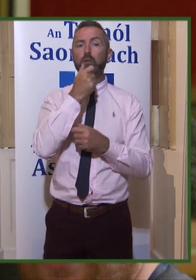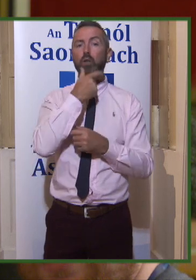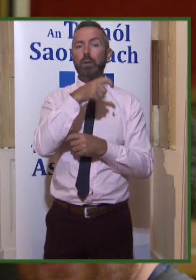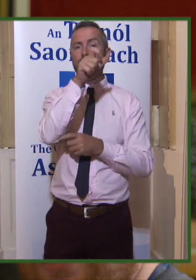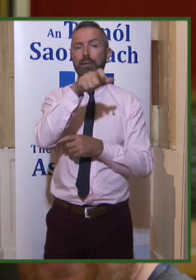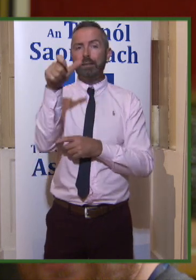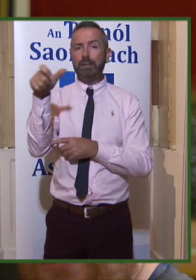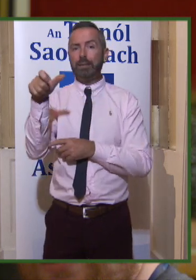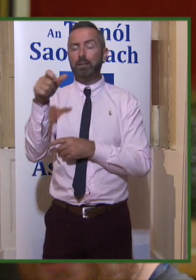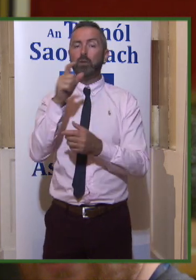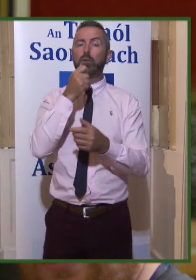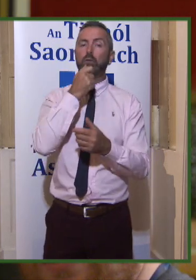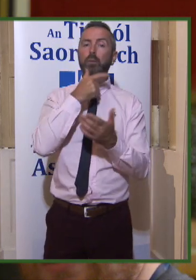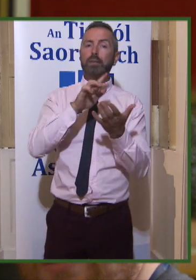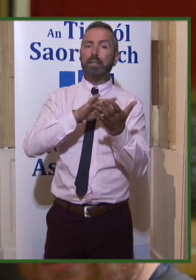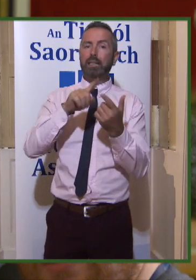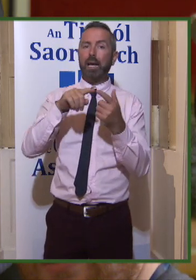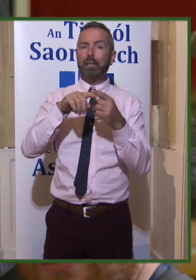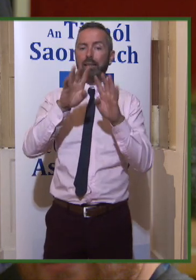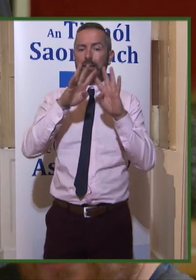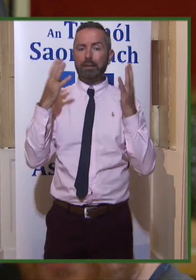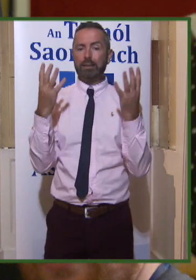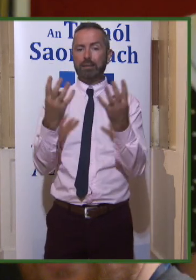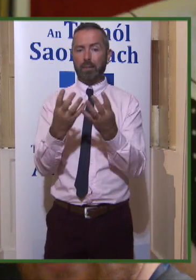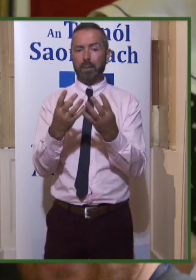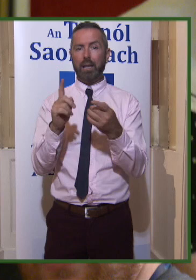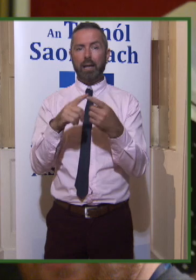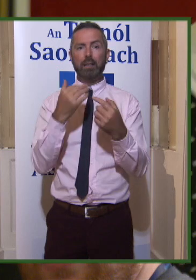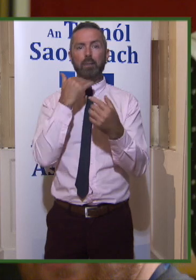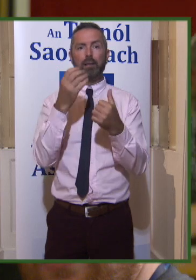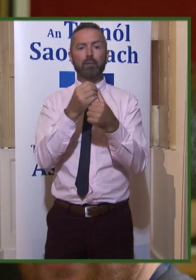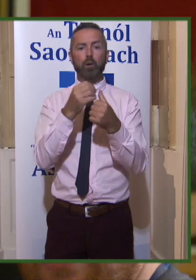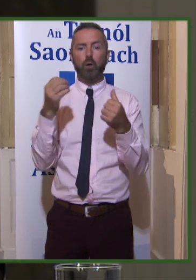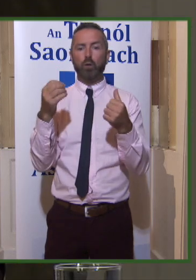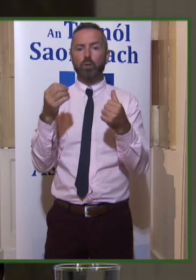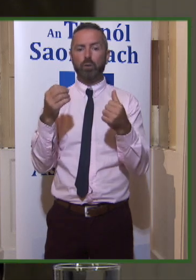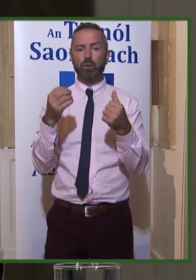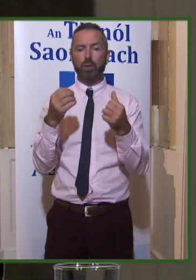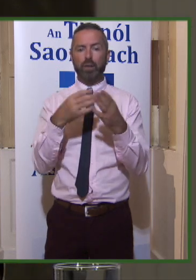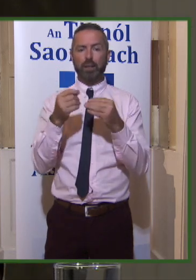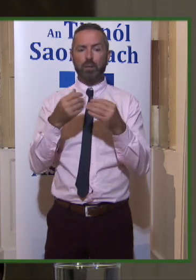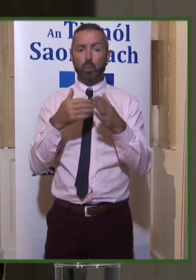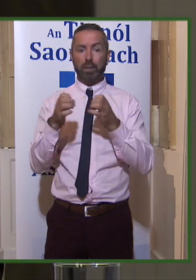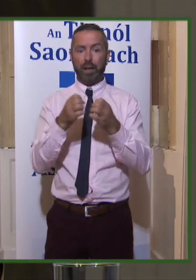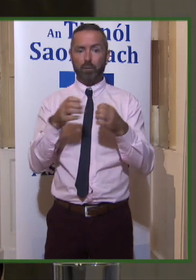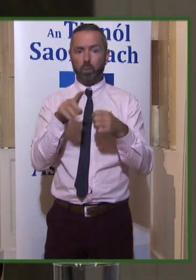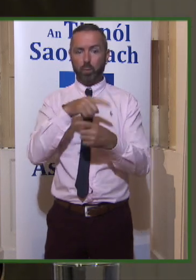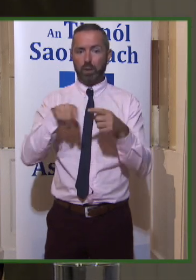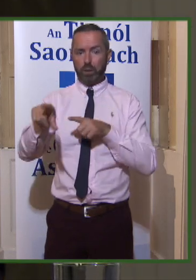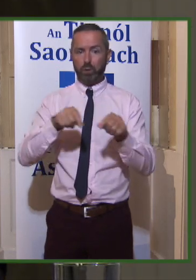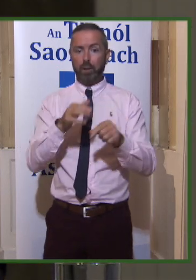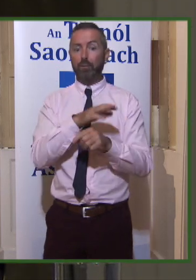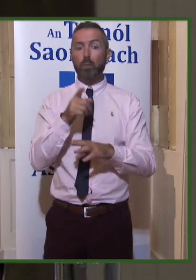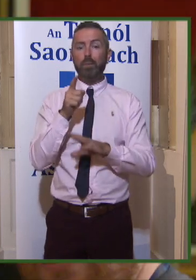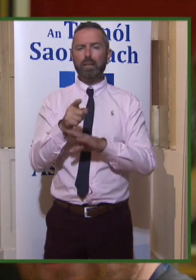County Assembly, and a plenary session. And there's plenty of other town, or maybe whatever we choose. But from this, it's kind